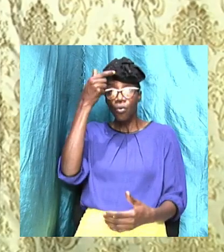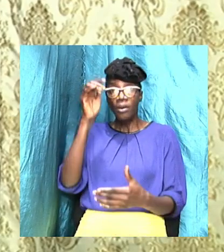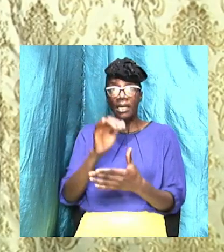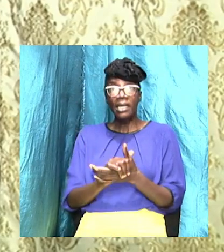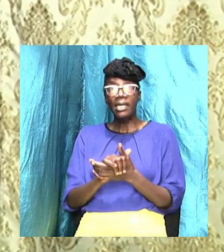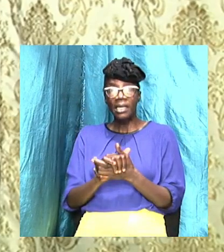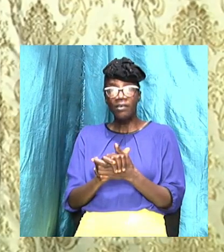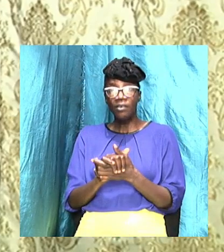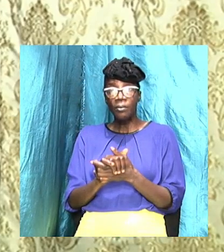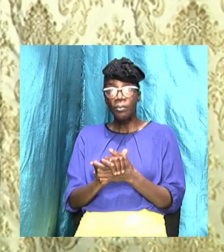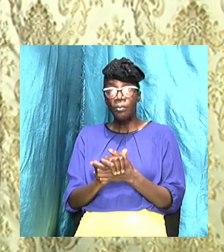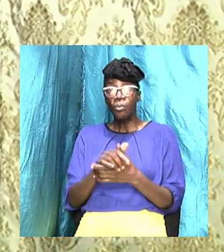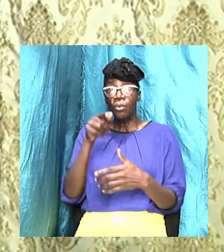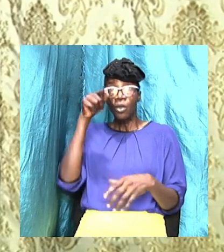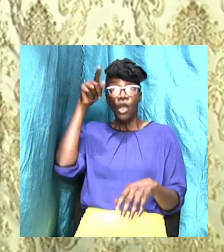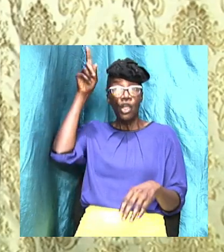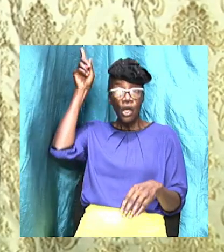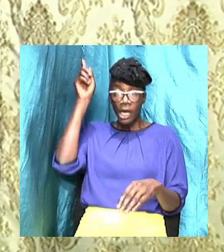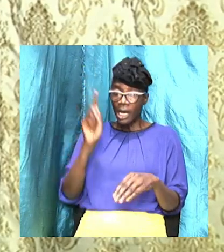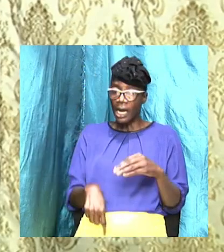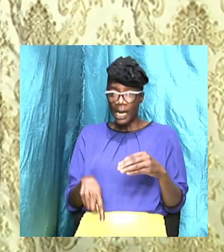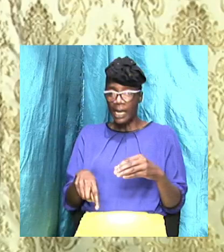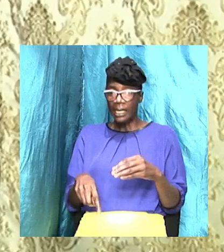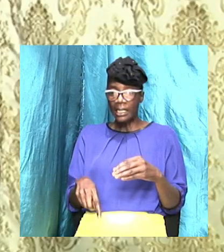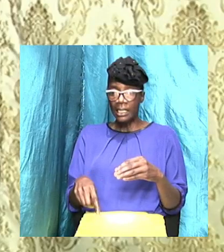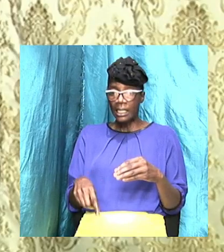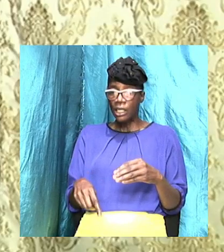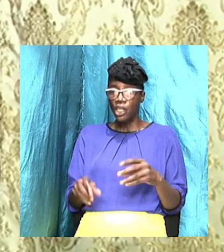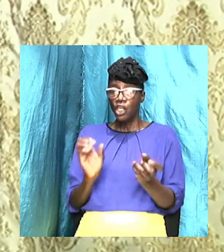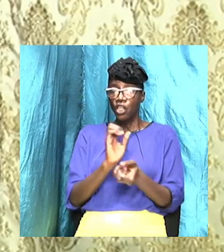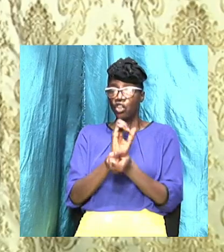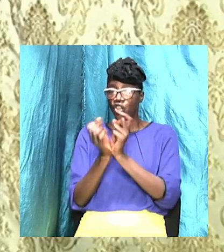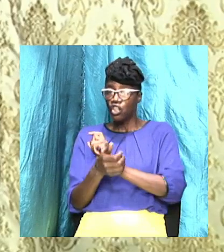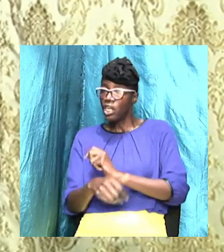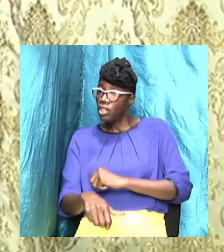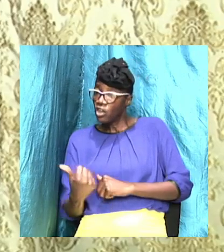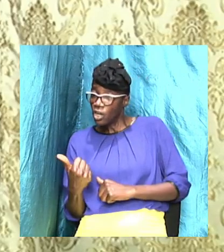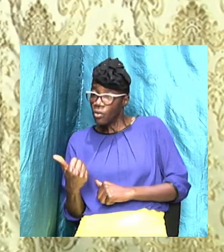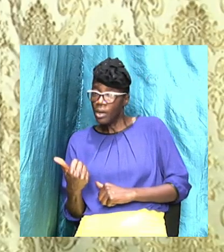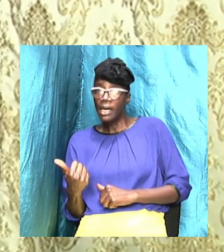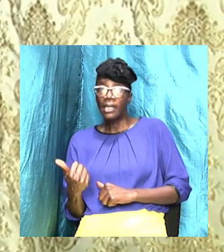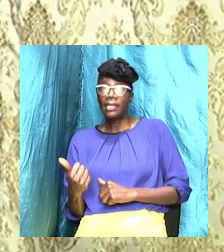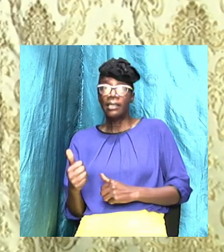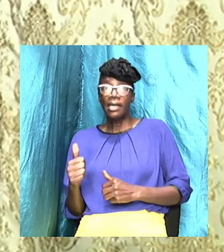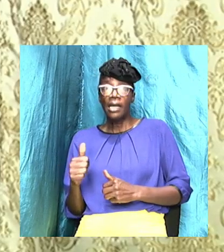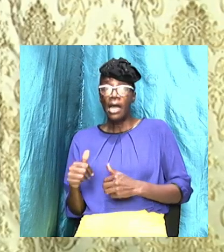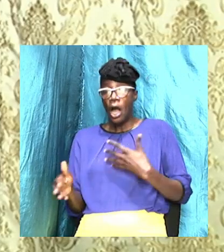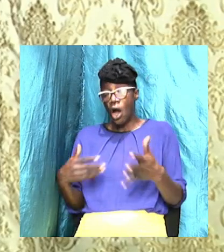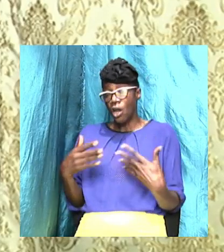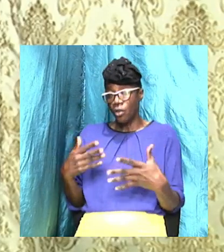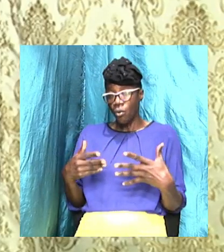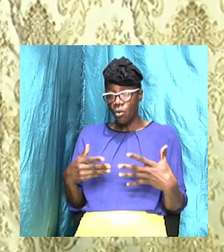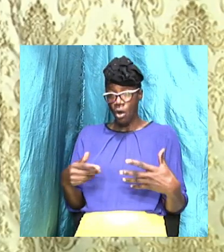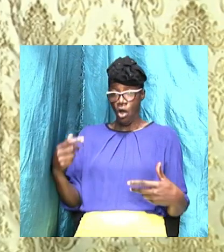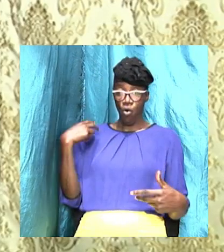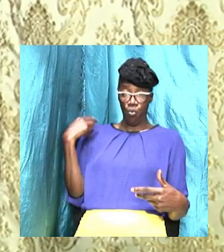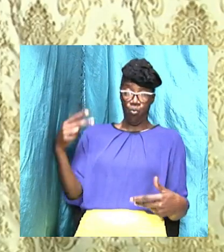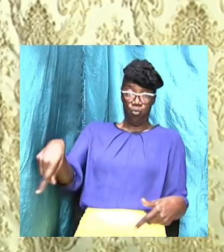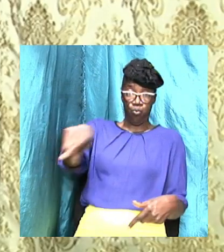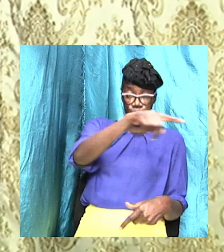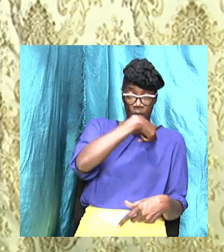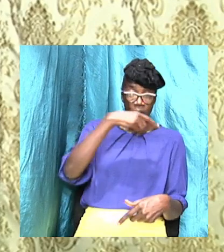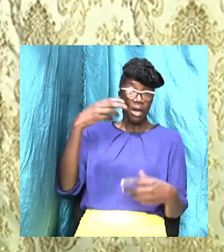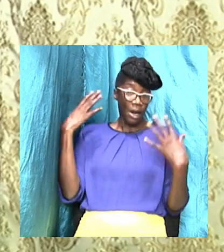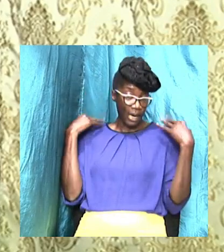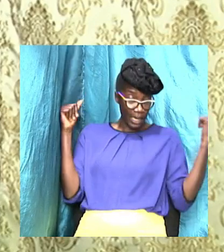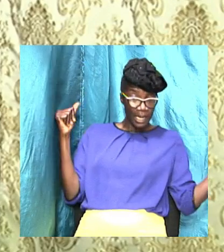so that you will not be persuaded otherwise. Though we are an angel from heaven, speak any